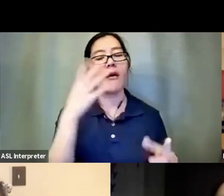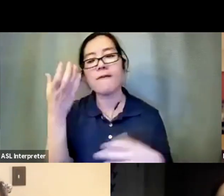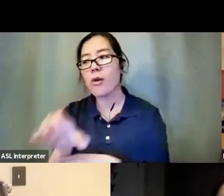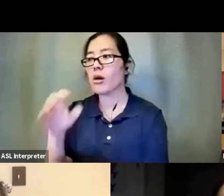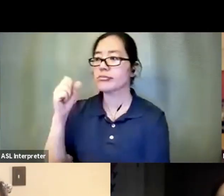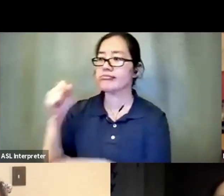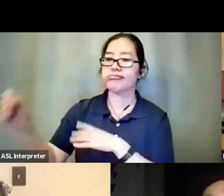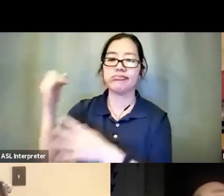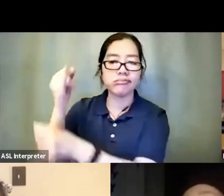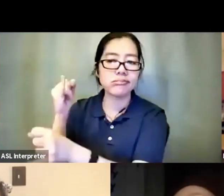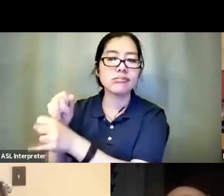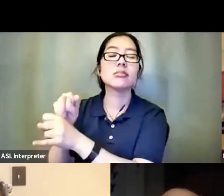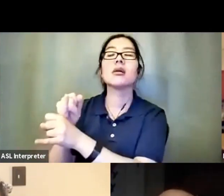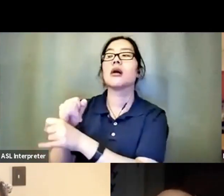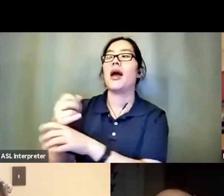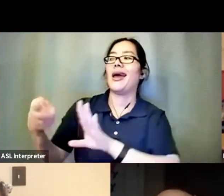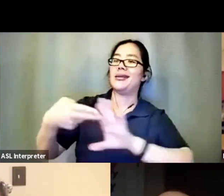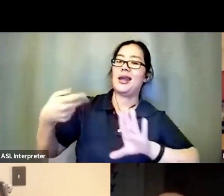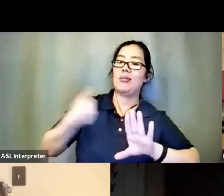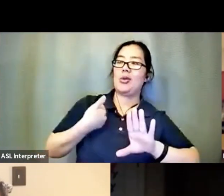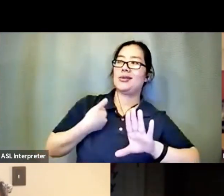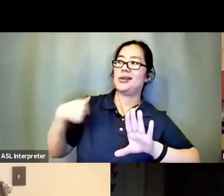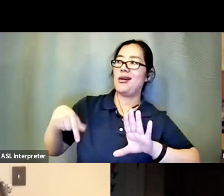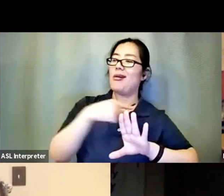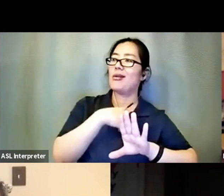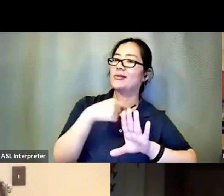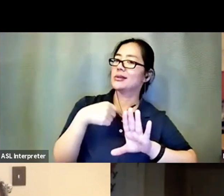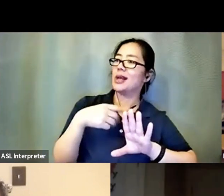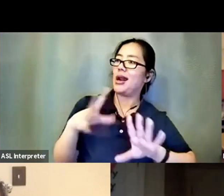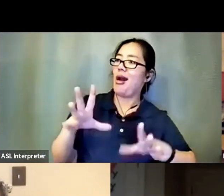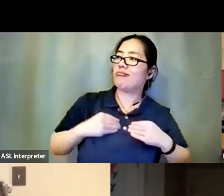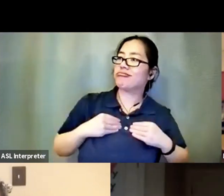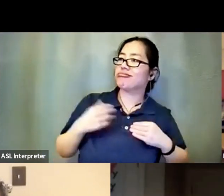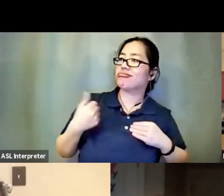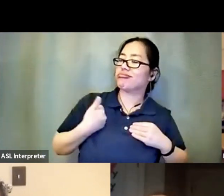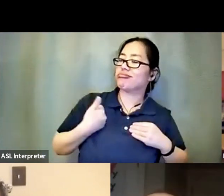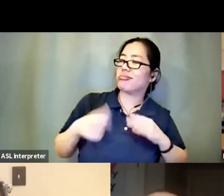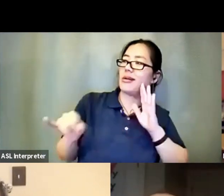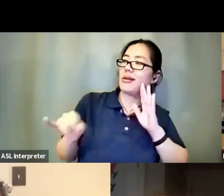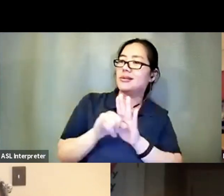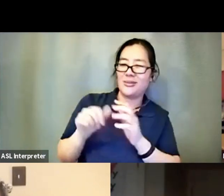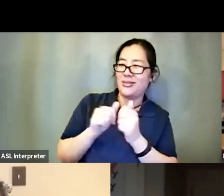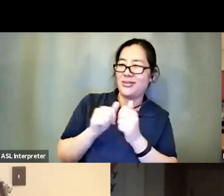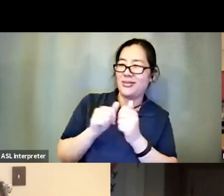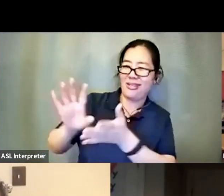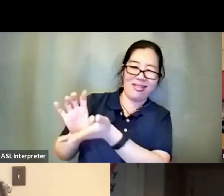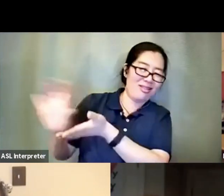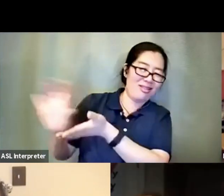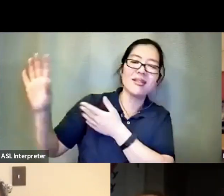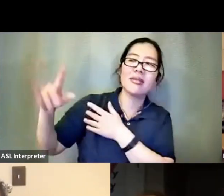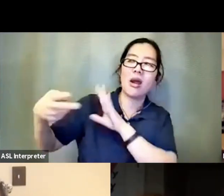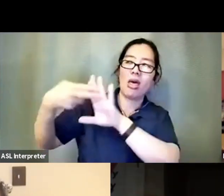and really naming ourselves as the experts on our own experience. Some places that you could check out now are the